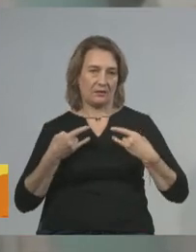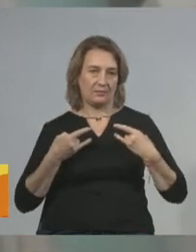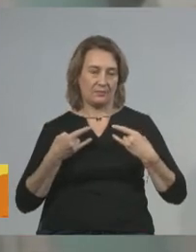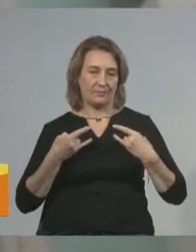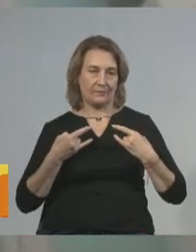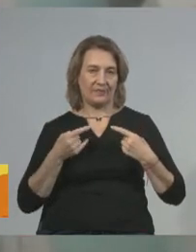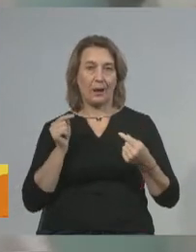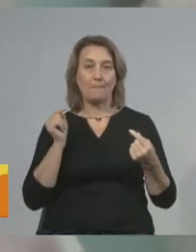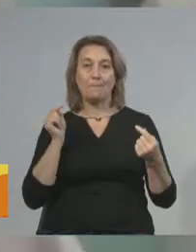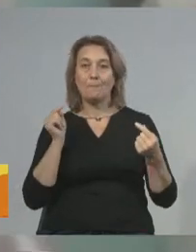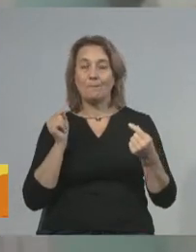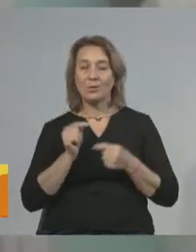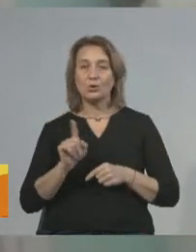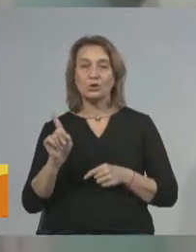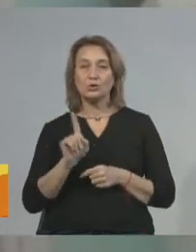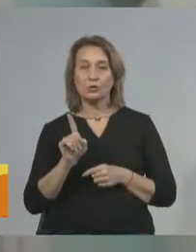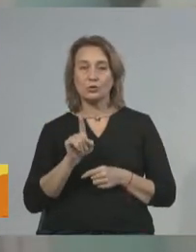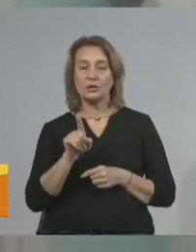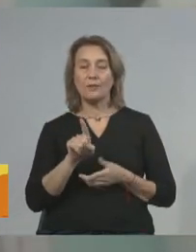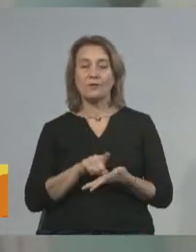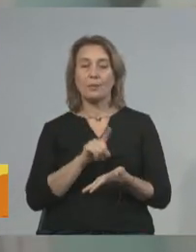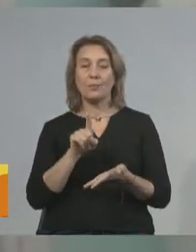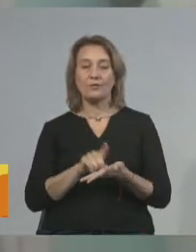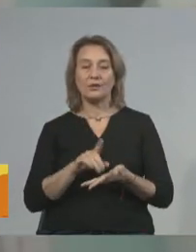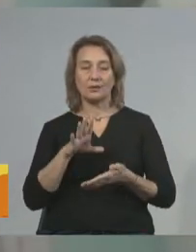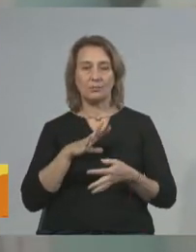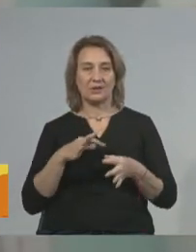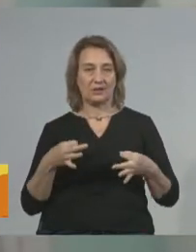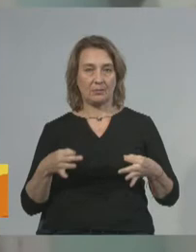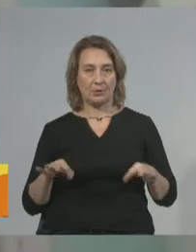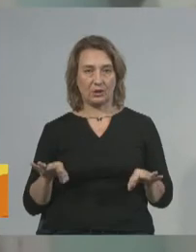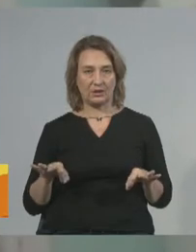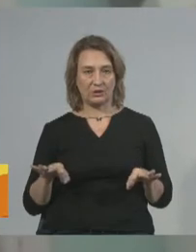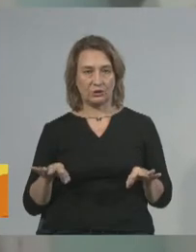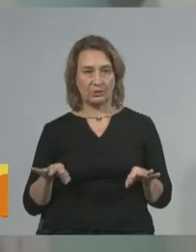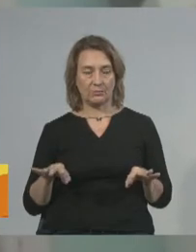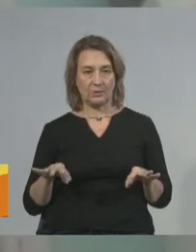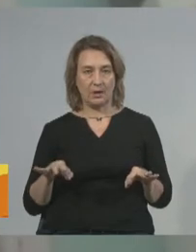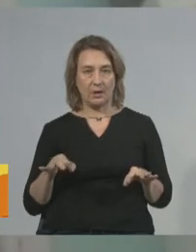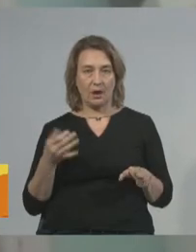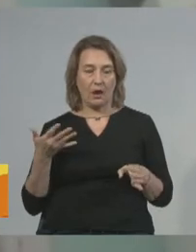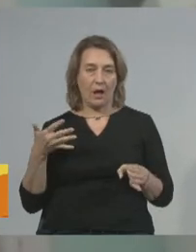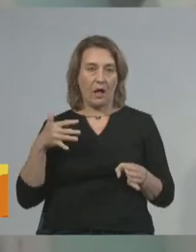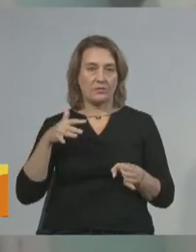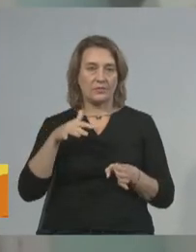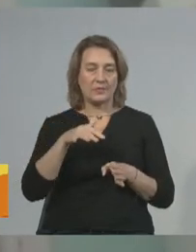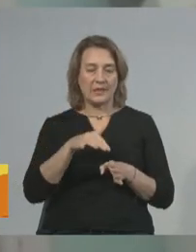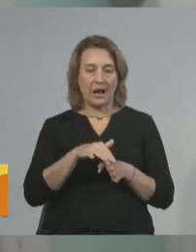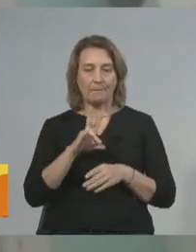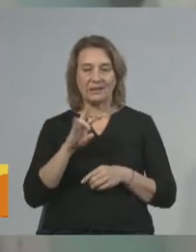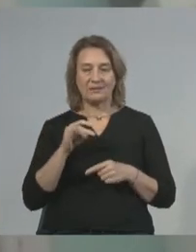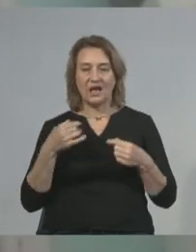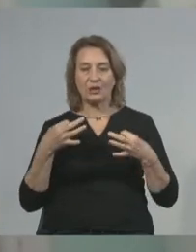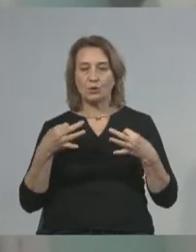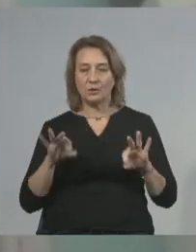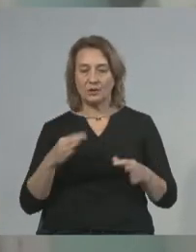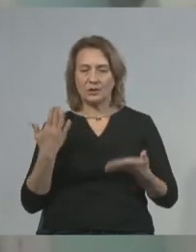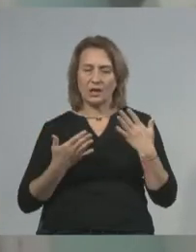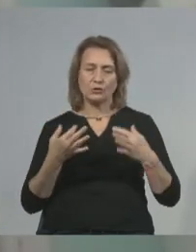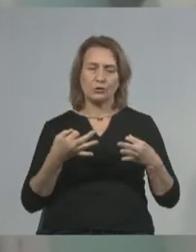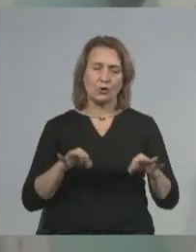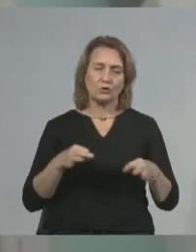democratic but if this is an attack on uh on democracy so if you allow whether it's media like uh